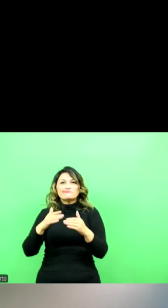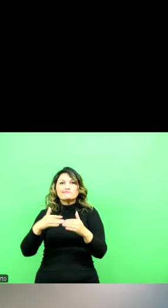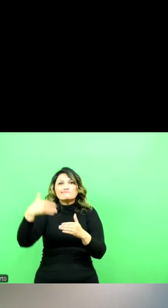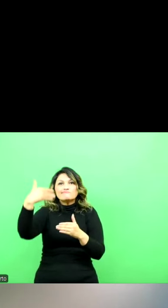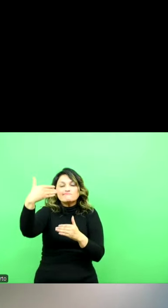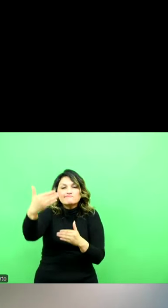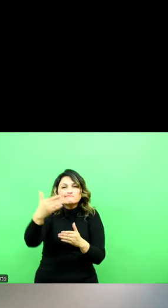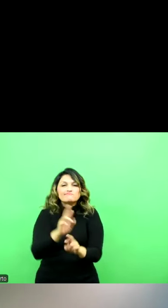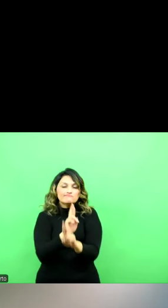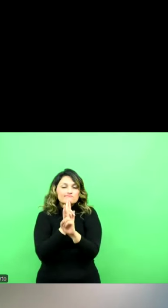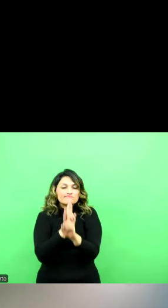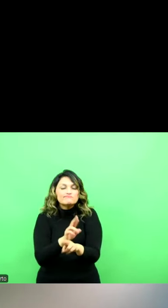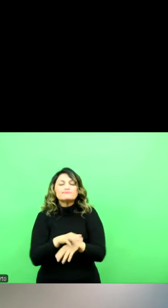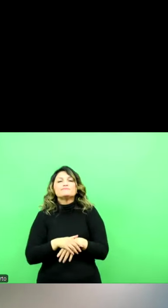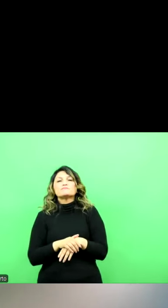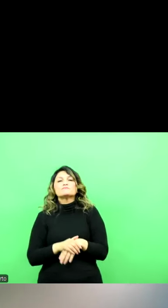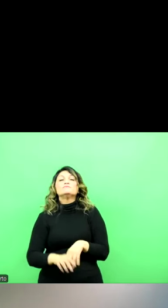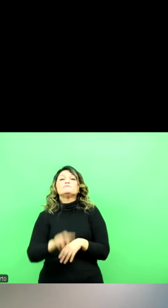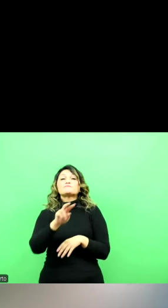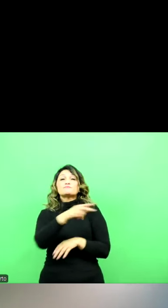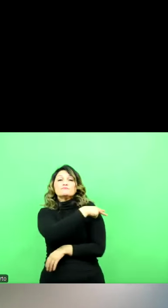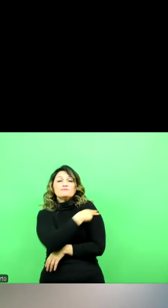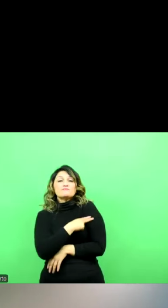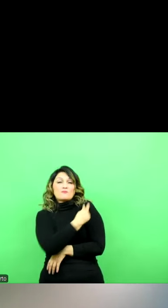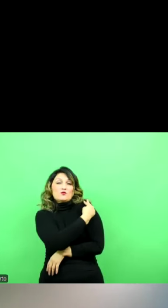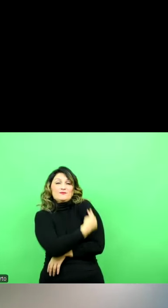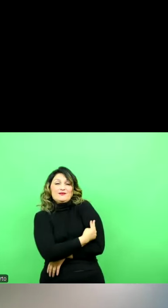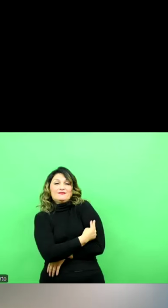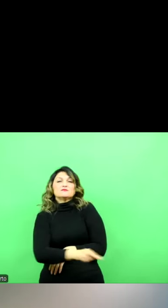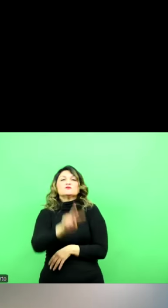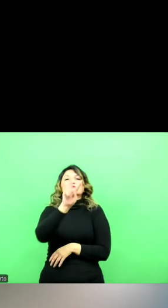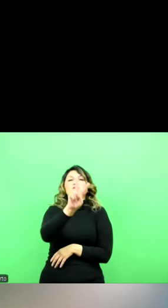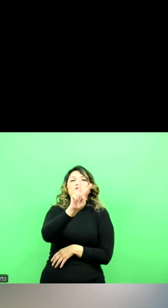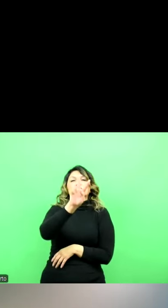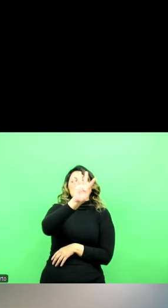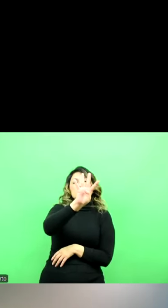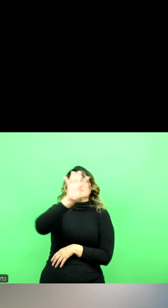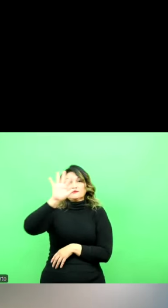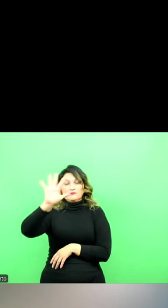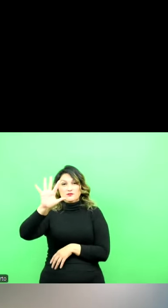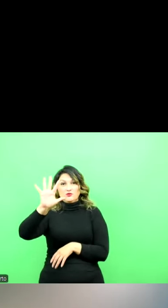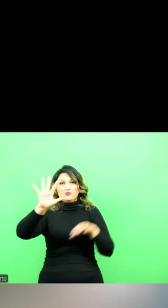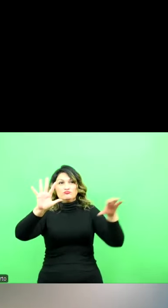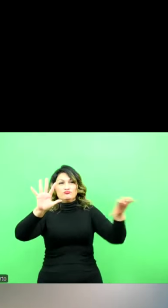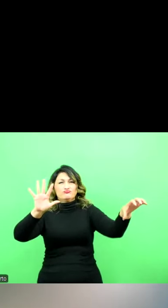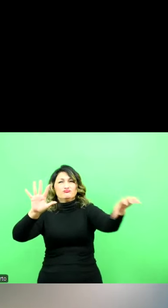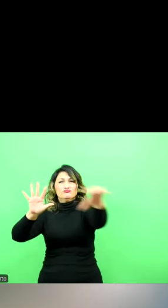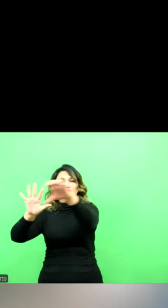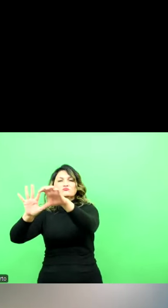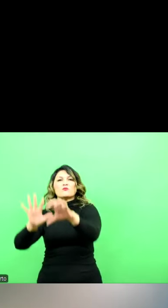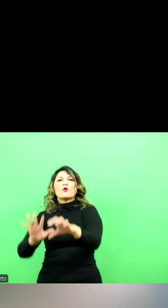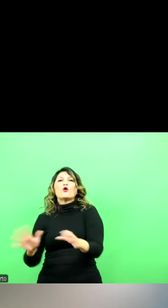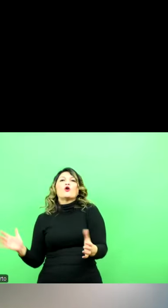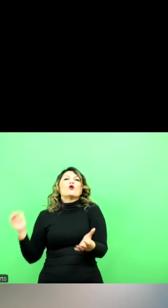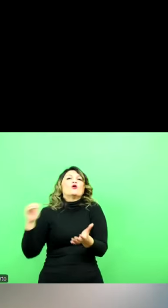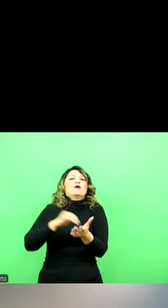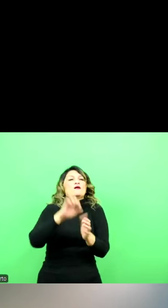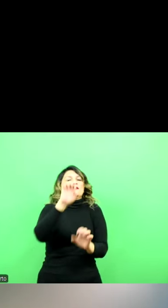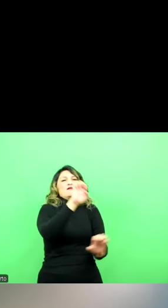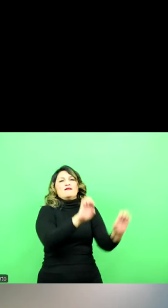245 hospitals reported their new self-assessment results, as you can see on this chart here, which shows